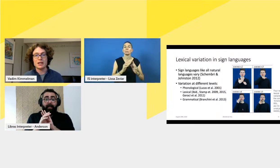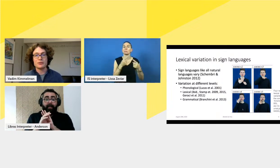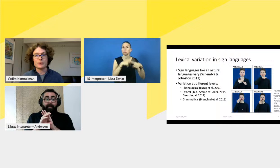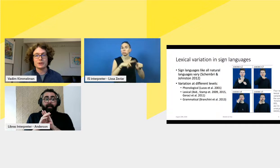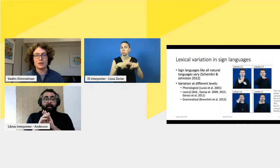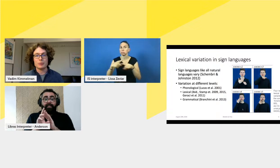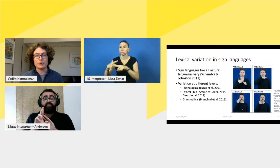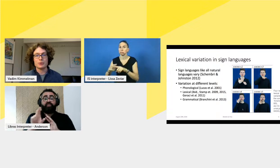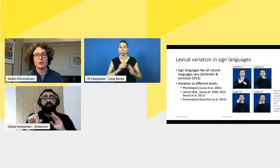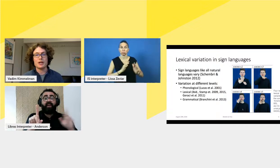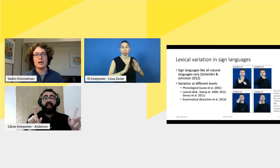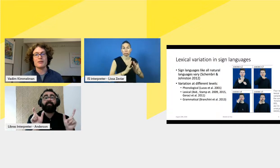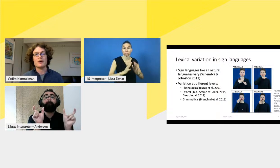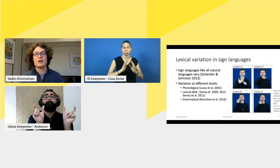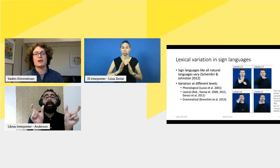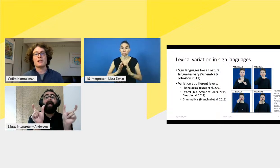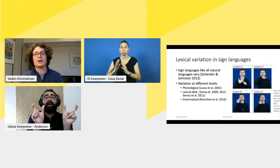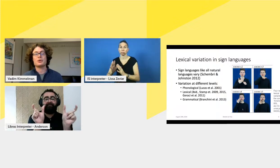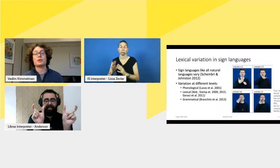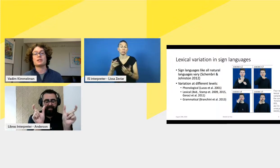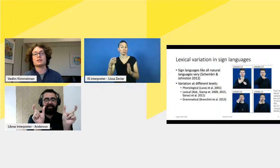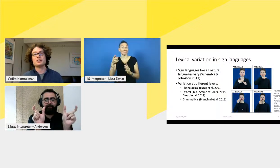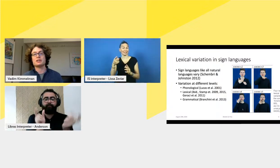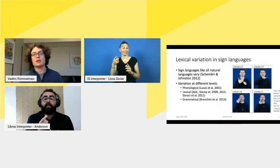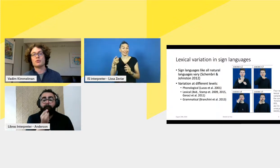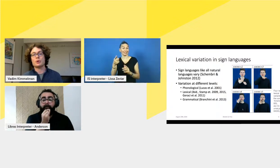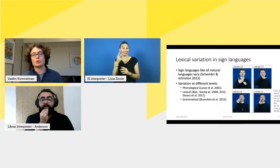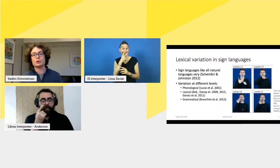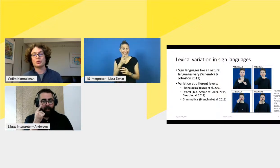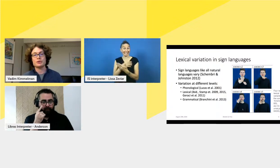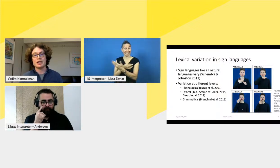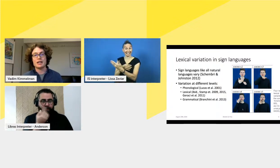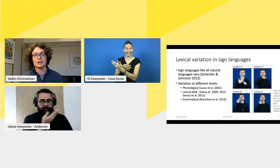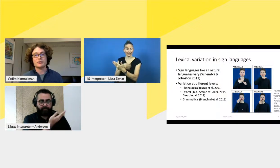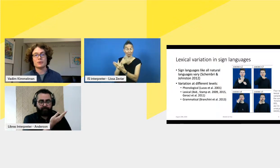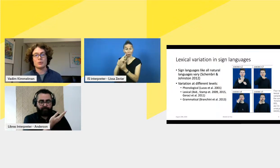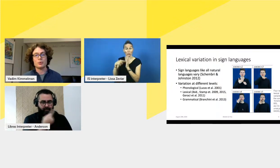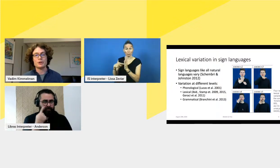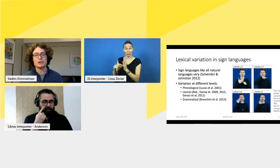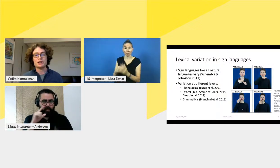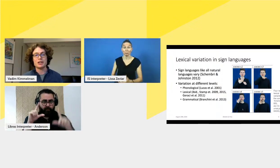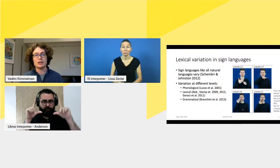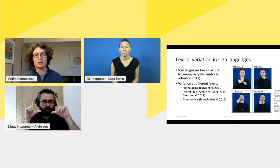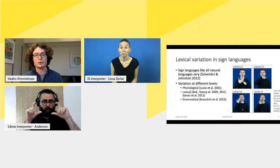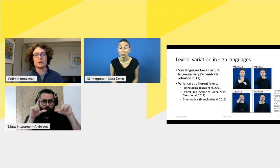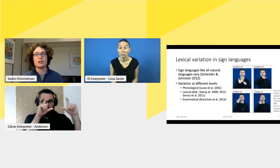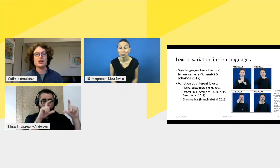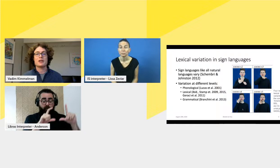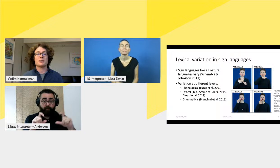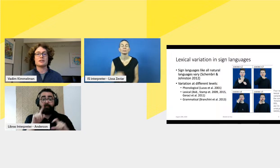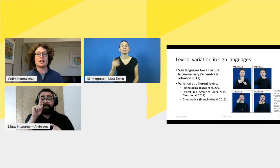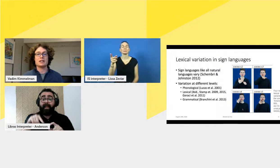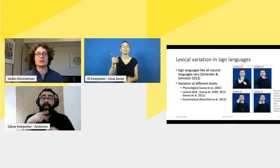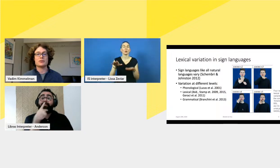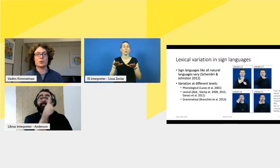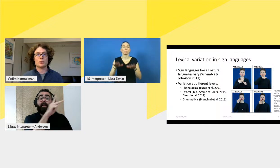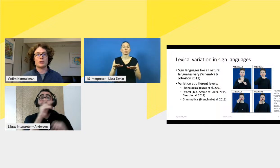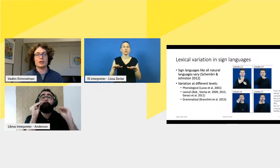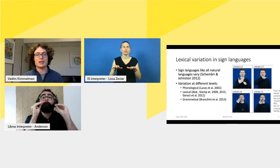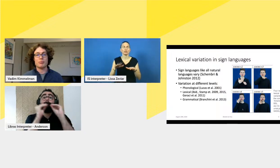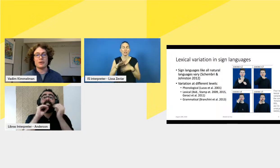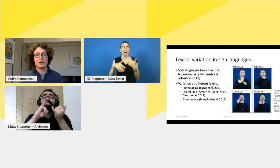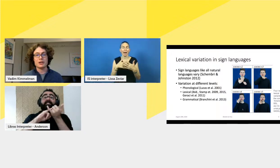on this slide, for example, you can see some photos of signs from British Sign Language, the